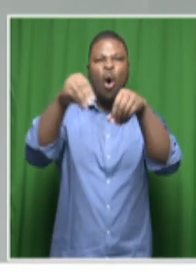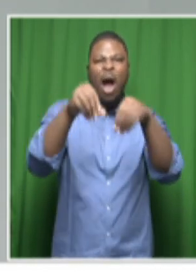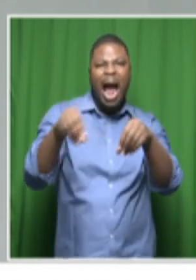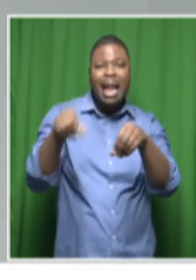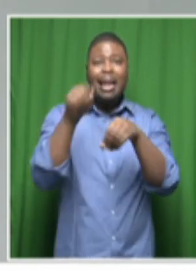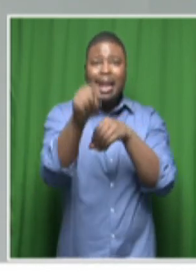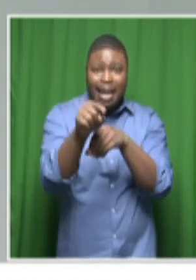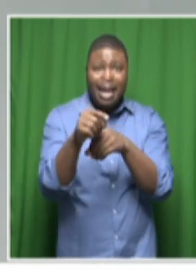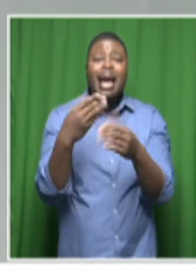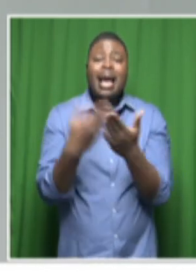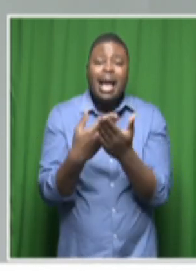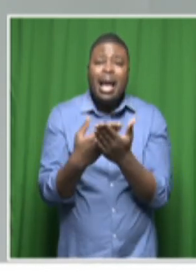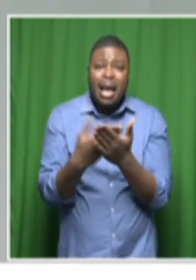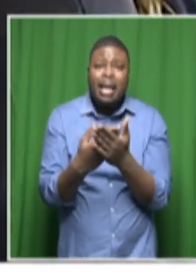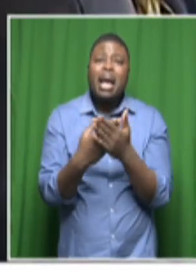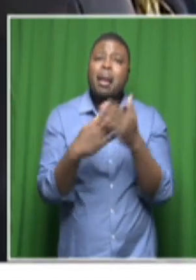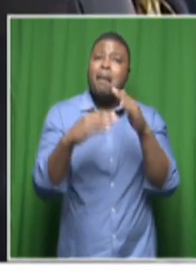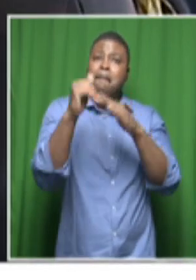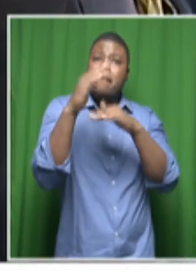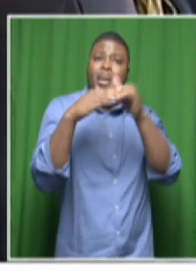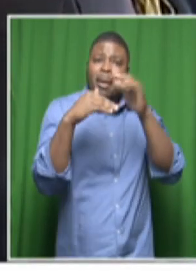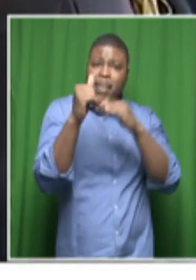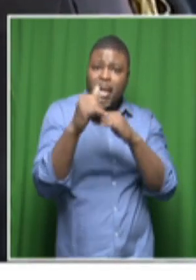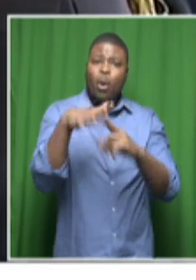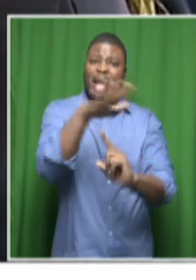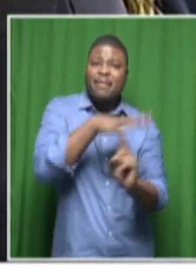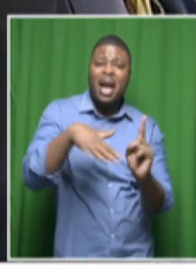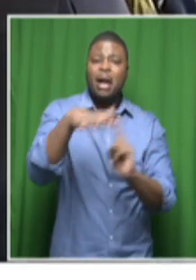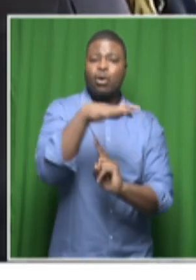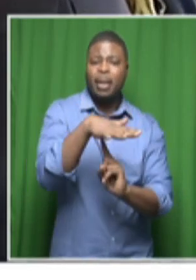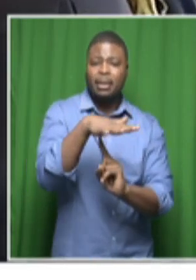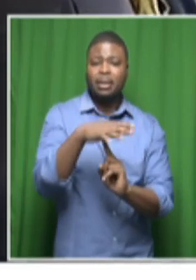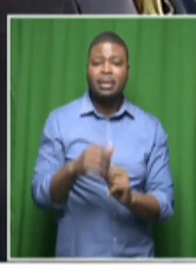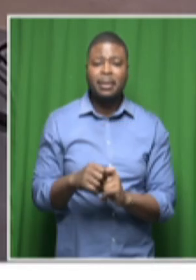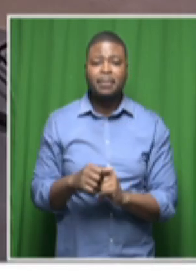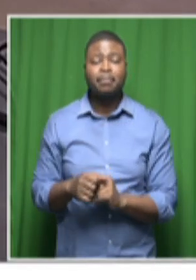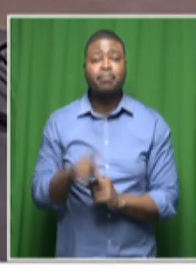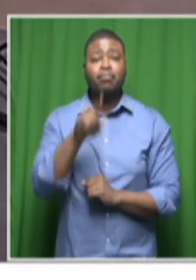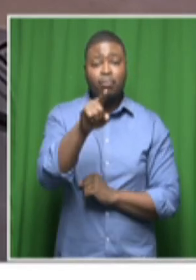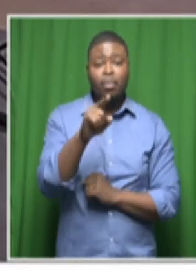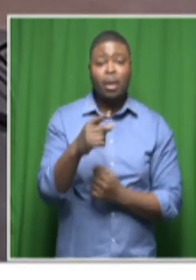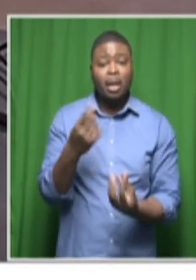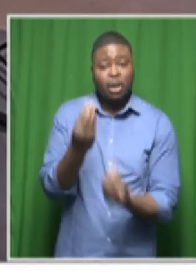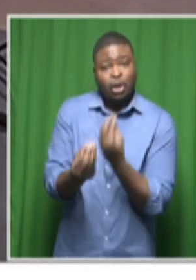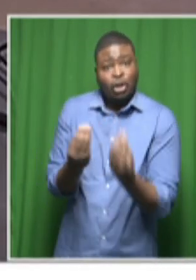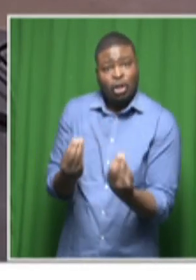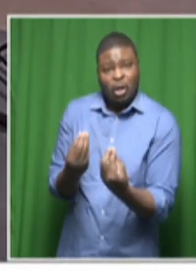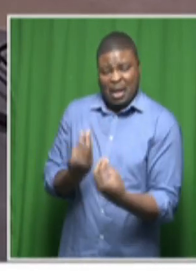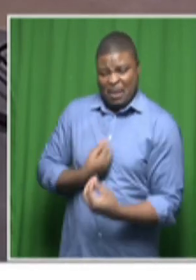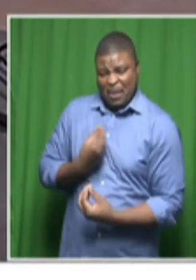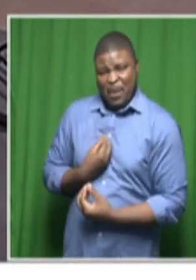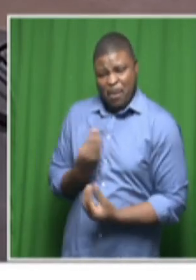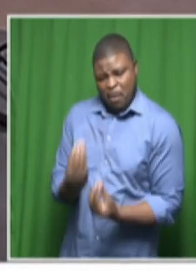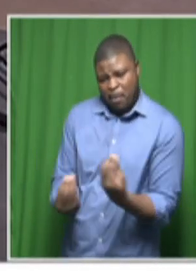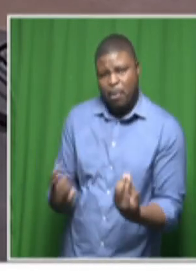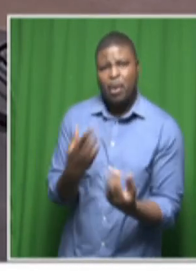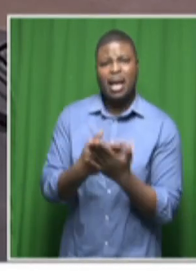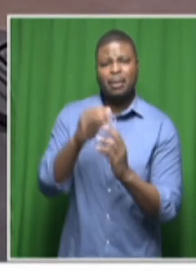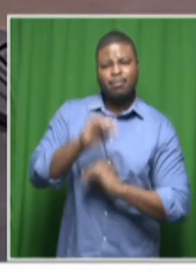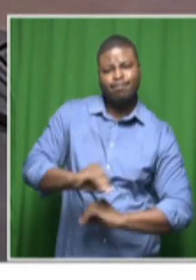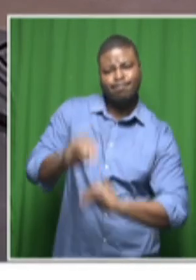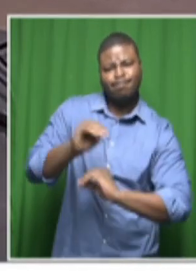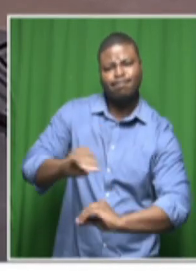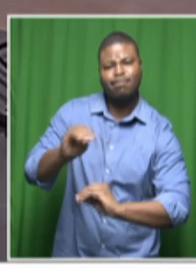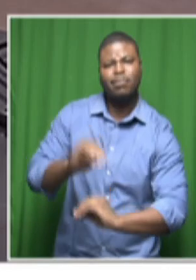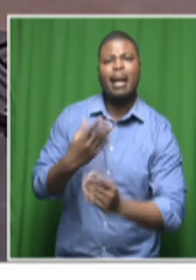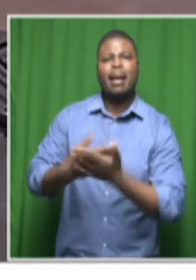a ball that's resilient in the environment. Teaching children at a young age about the importance of science was the emphasis of the festival. The demand for